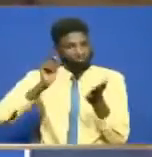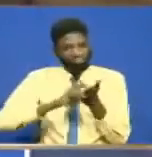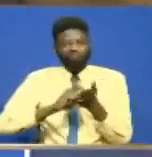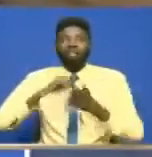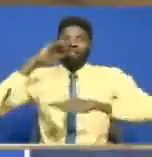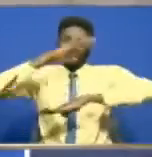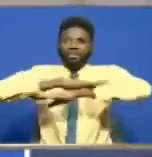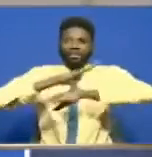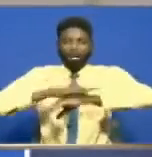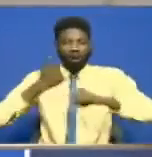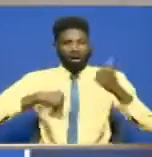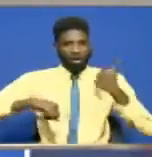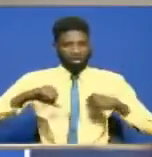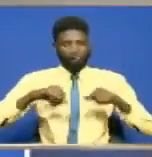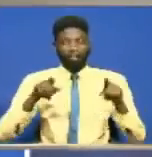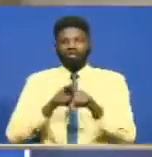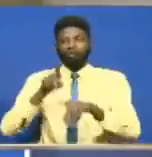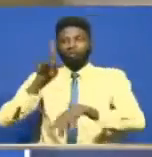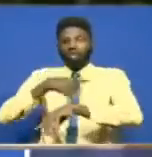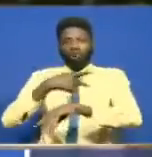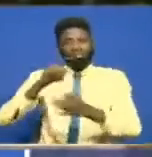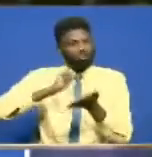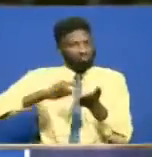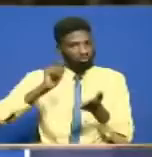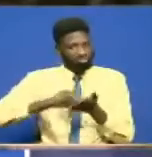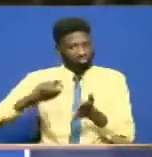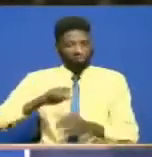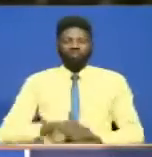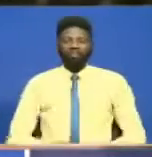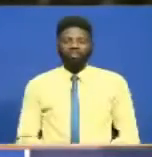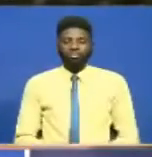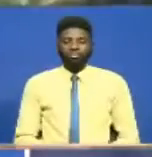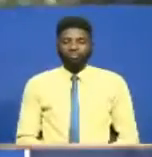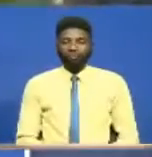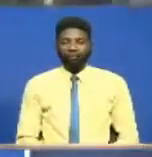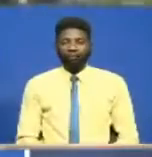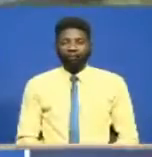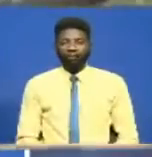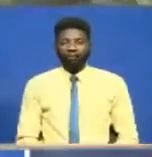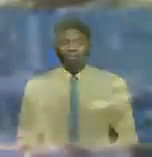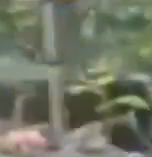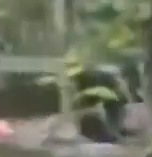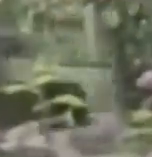actor, and a poet. Ruth Wamboi, reporting for Channel One Weekend.